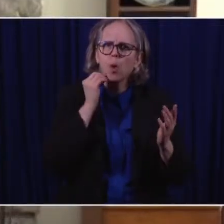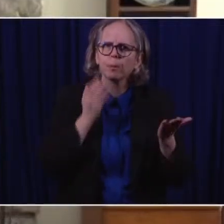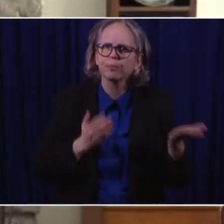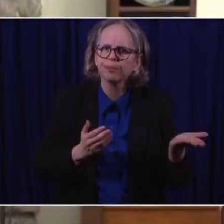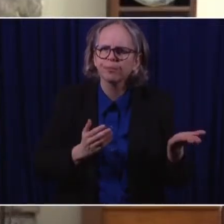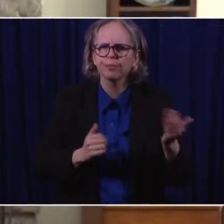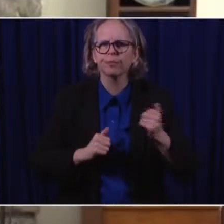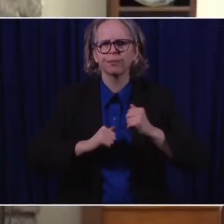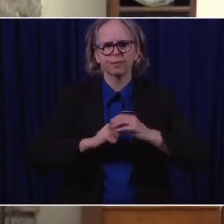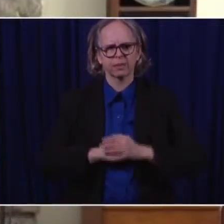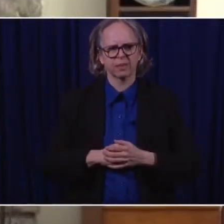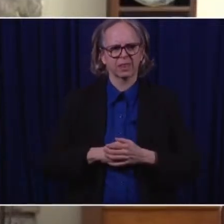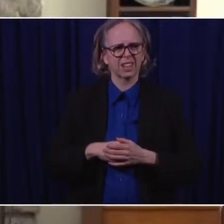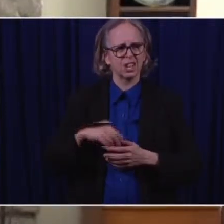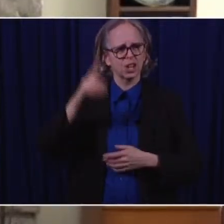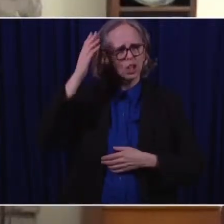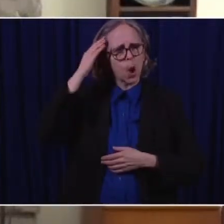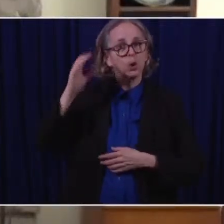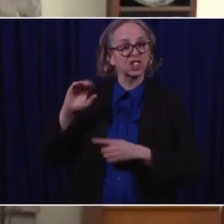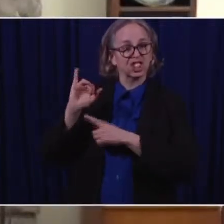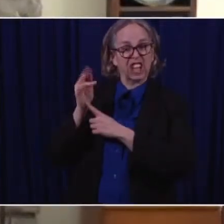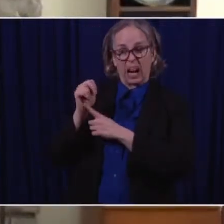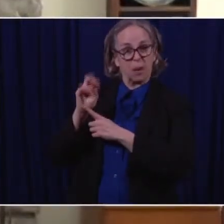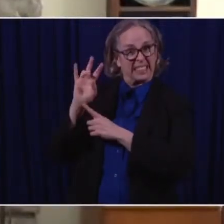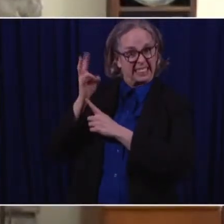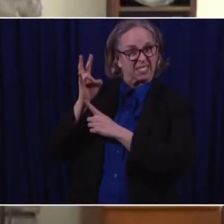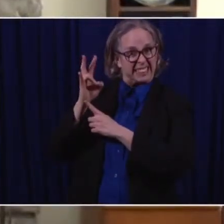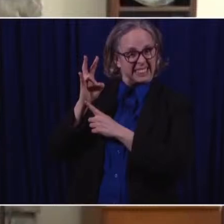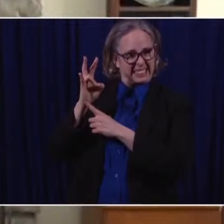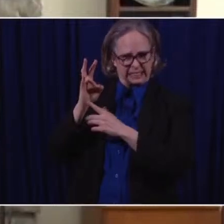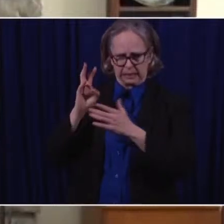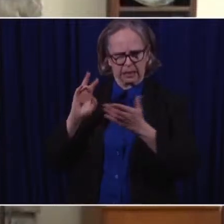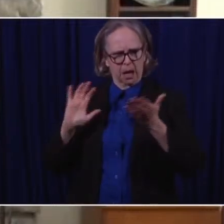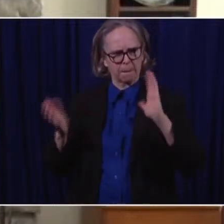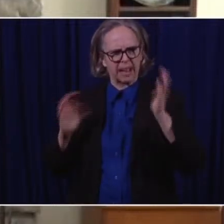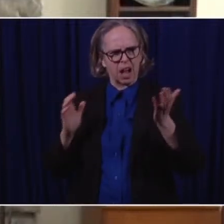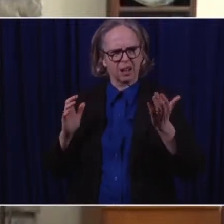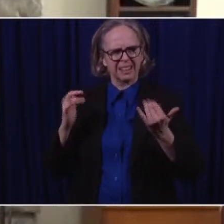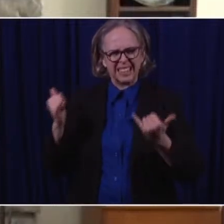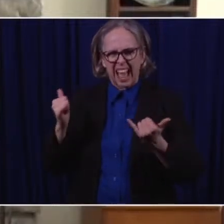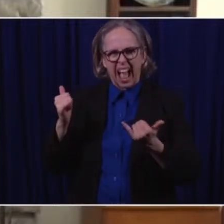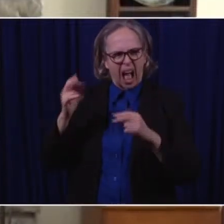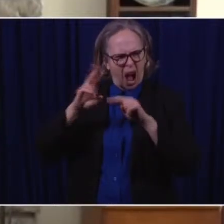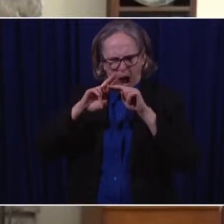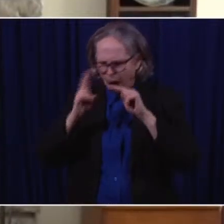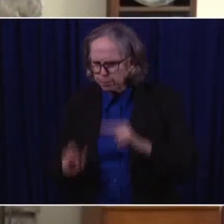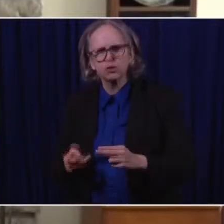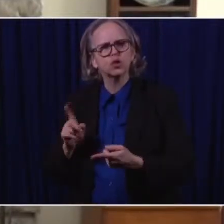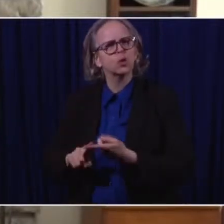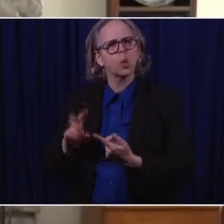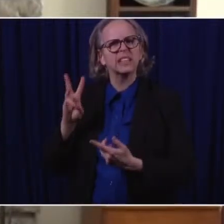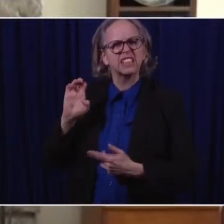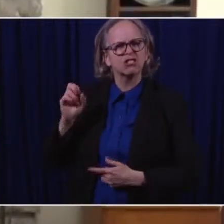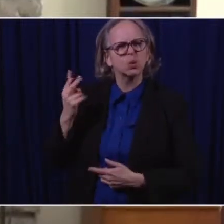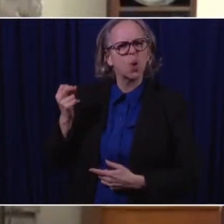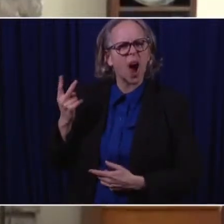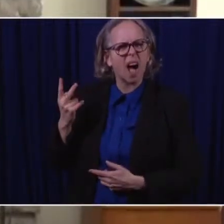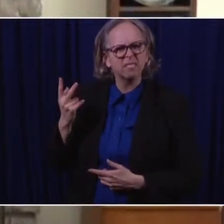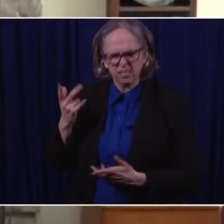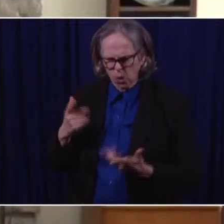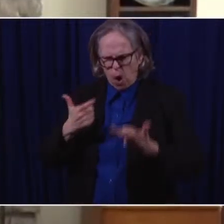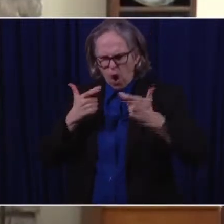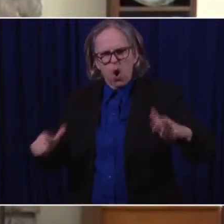17th, that week, that number was down to 612. That is a very, very,